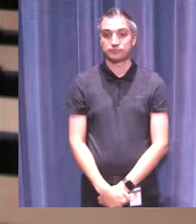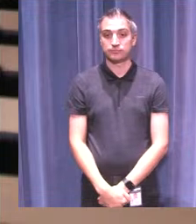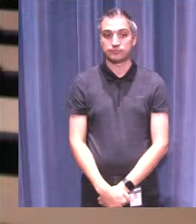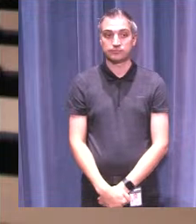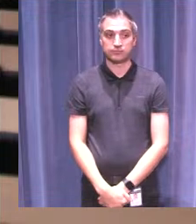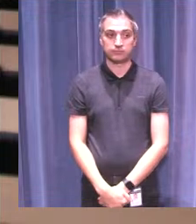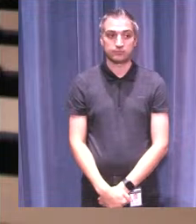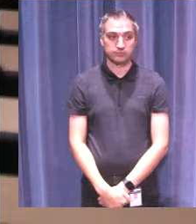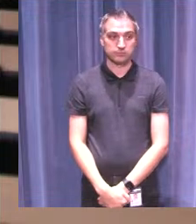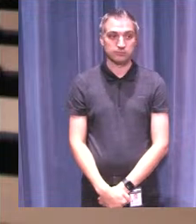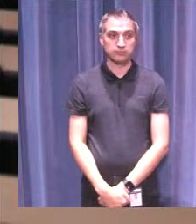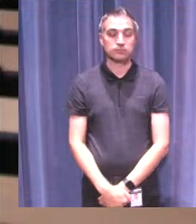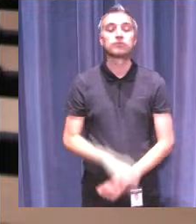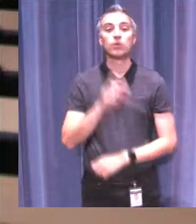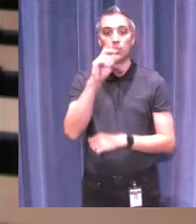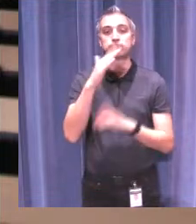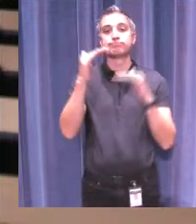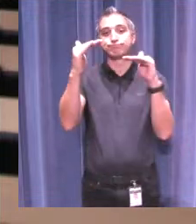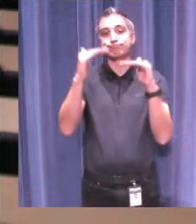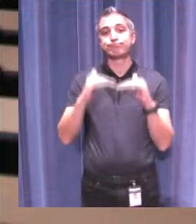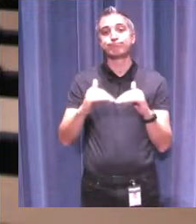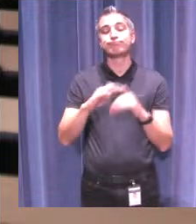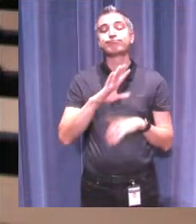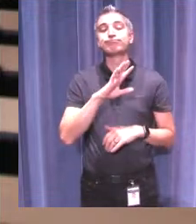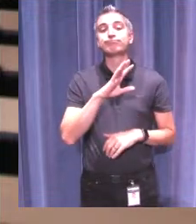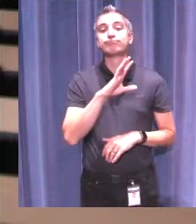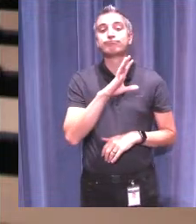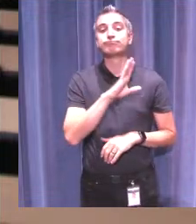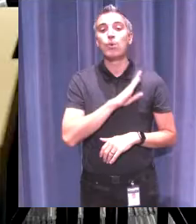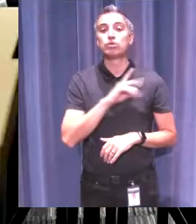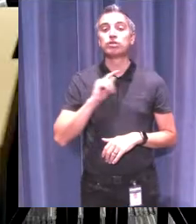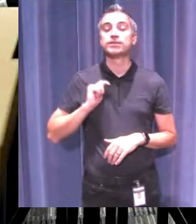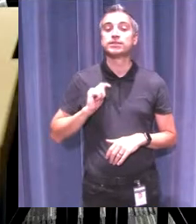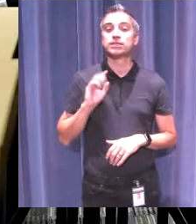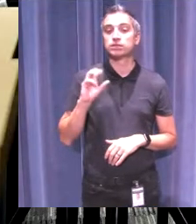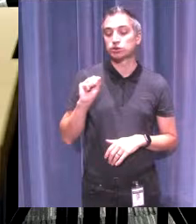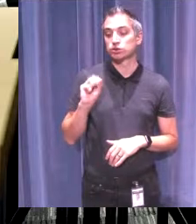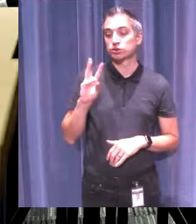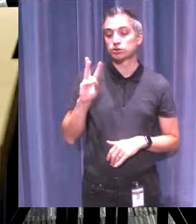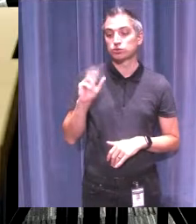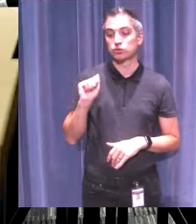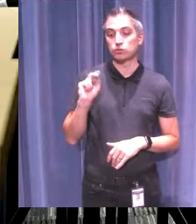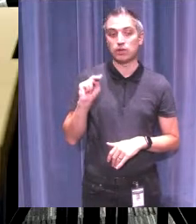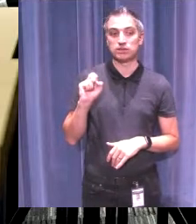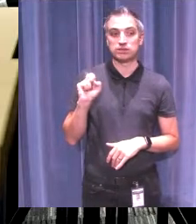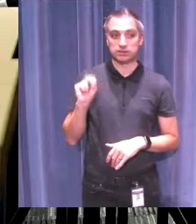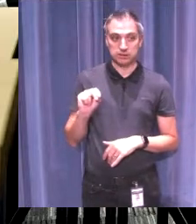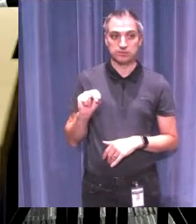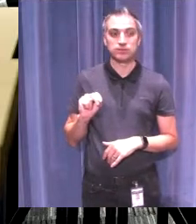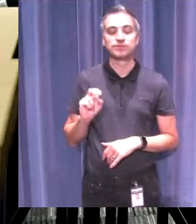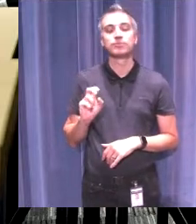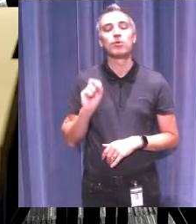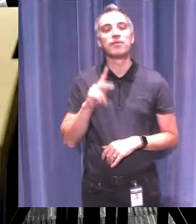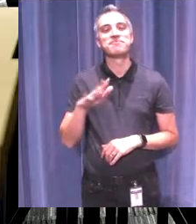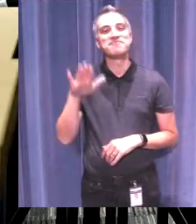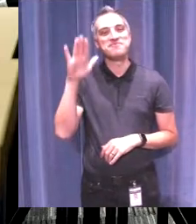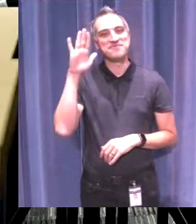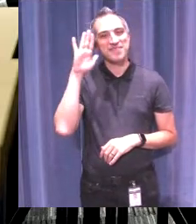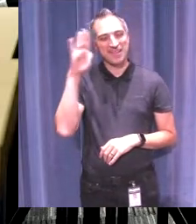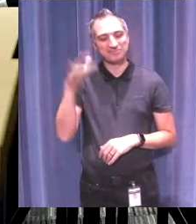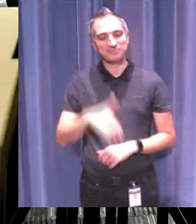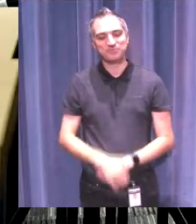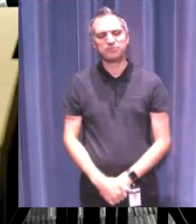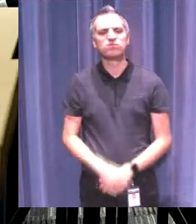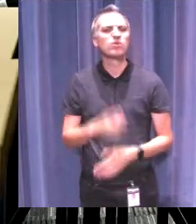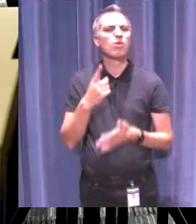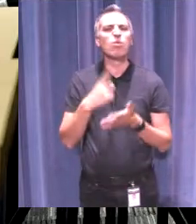Seeing none, we will now move on to Trustee Swanson. Hi. Hi. What are the